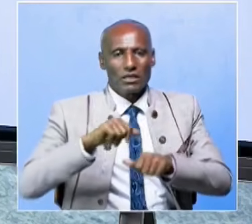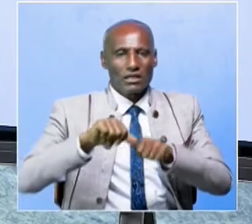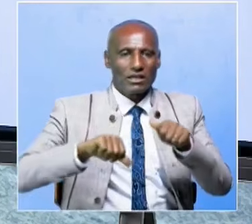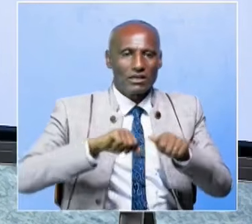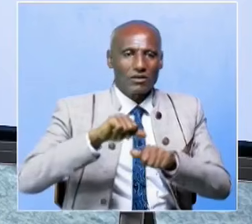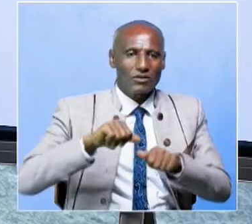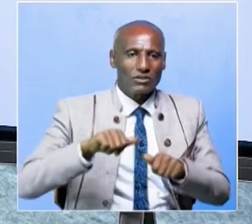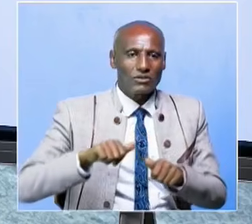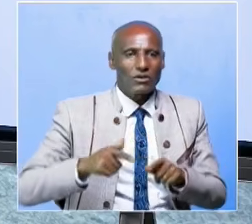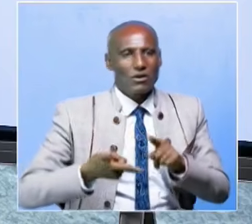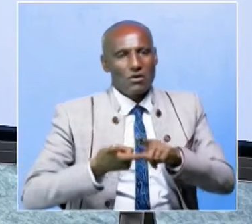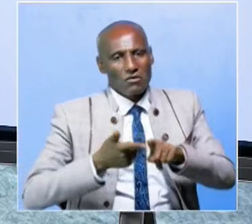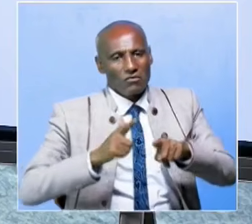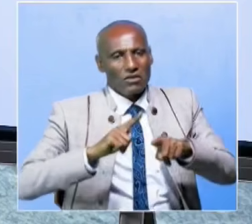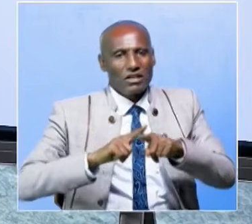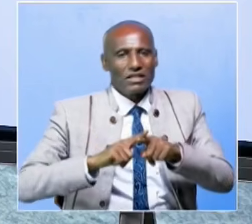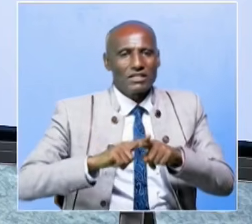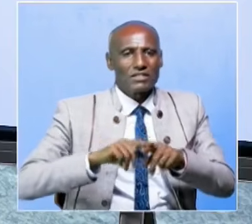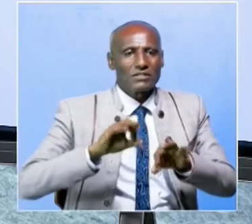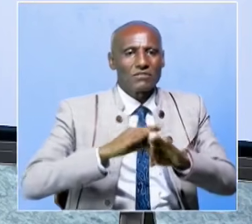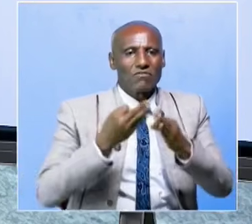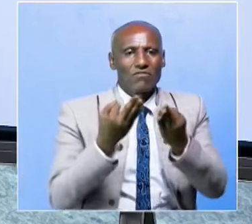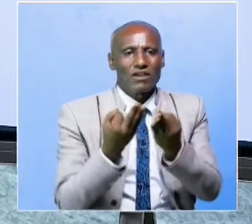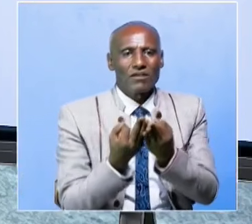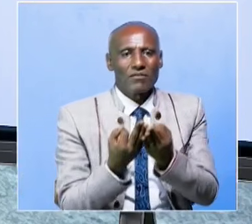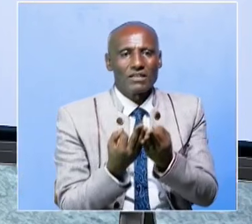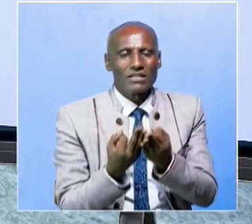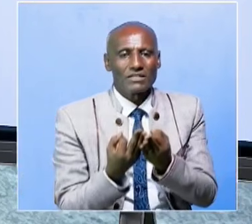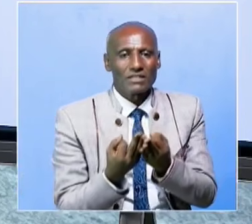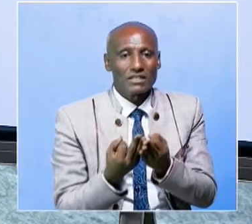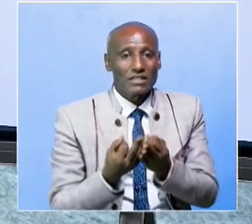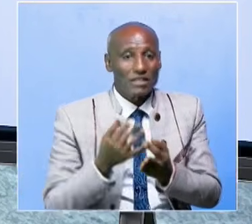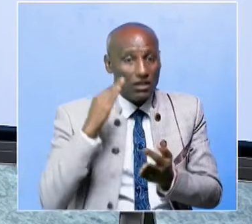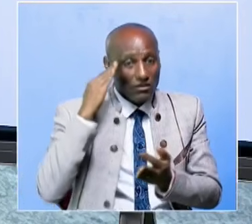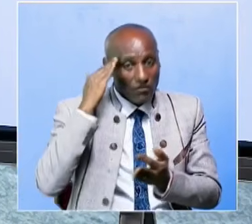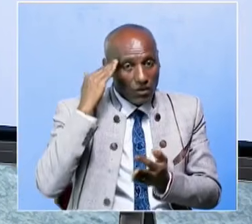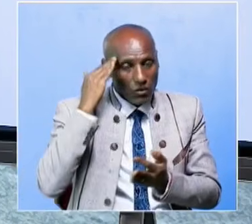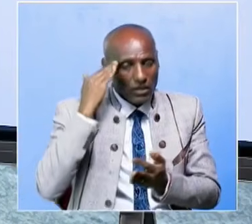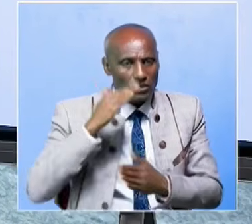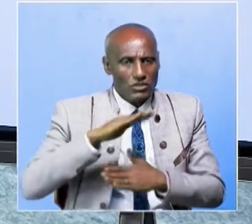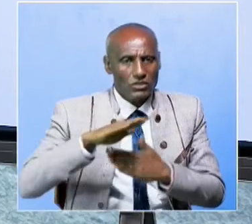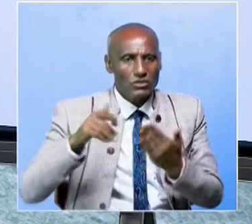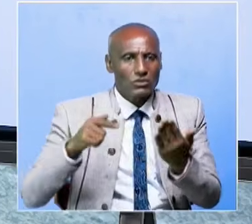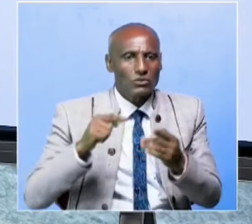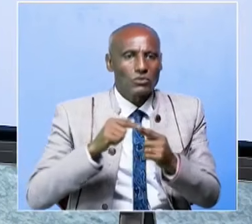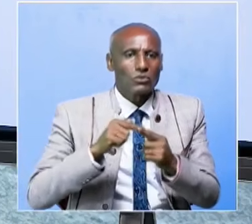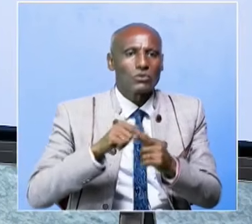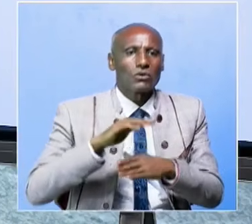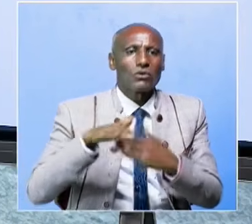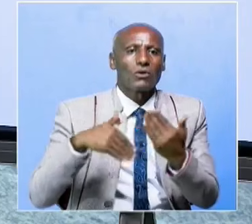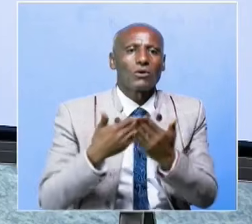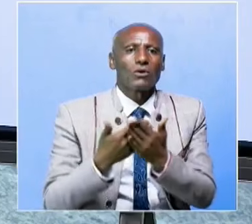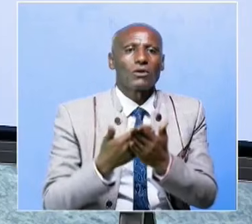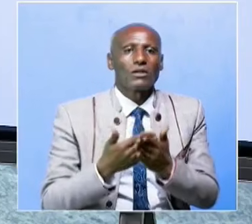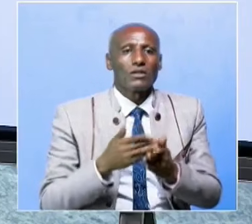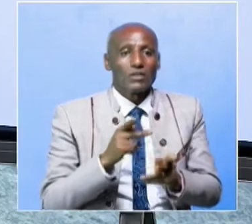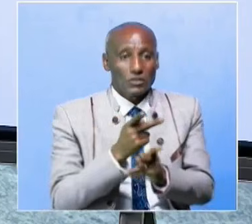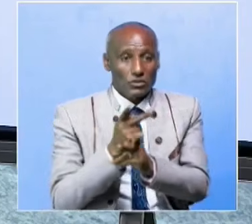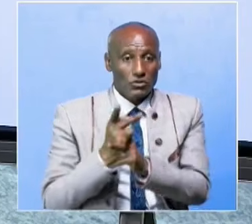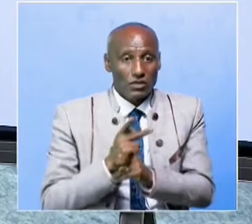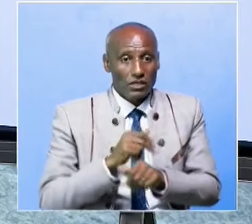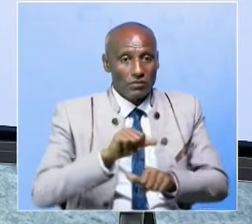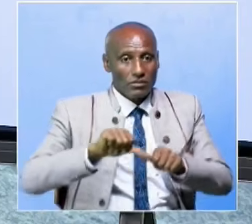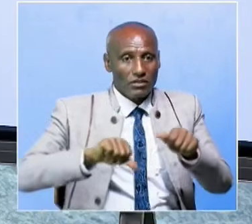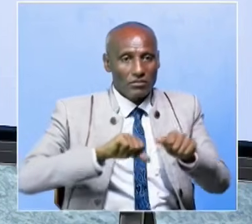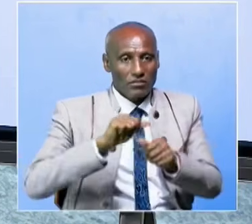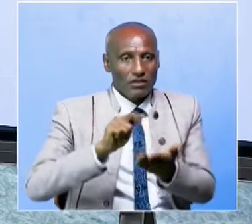friends, your family, and also give awareness to your friends and family of how to keep your